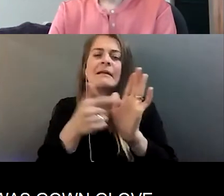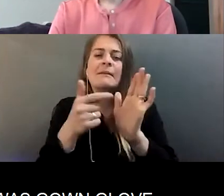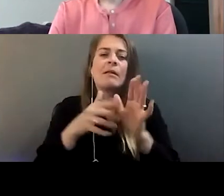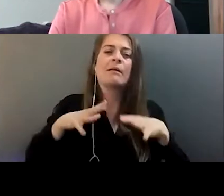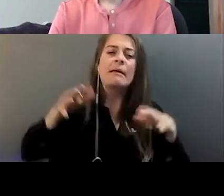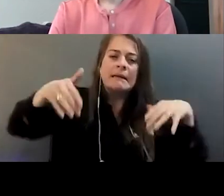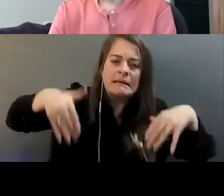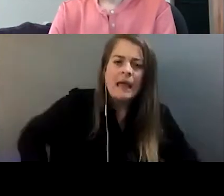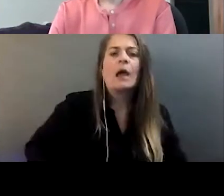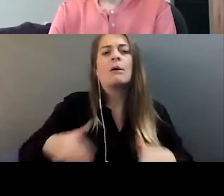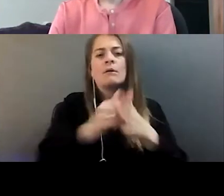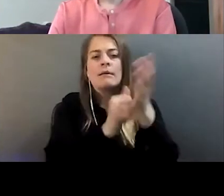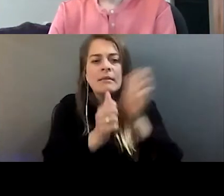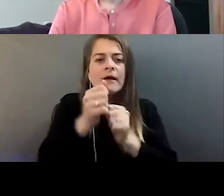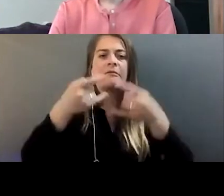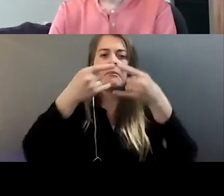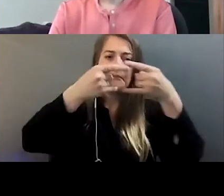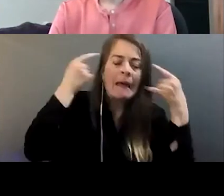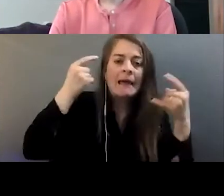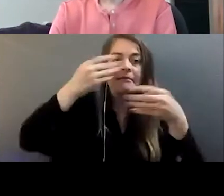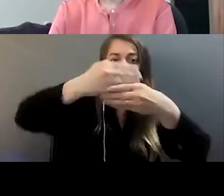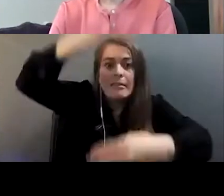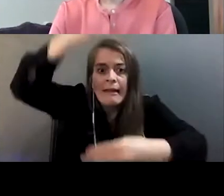mask, and plexiglass, right?